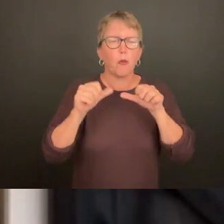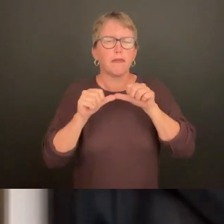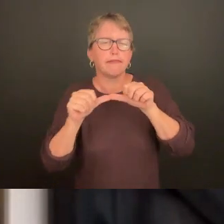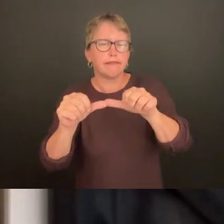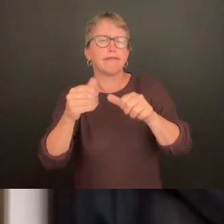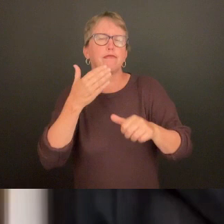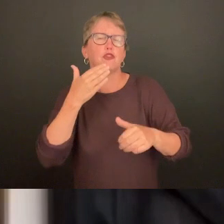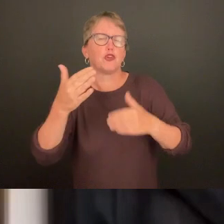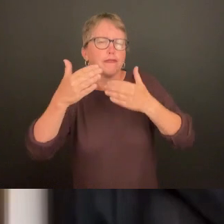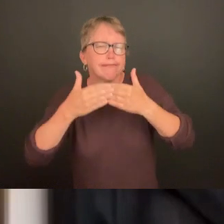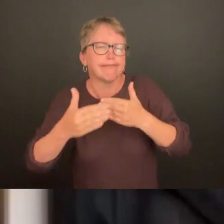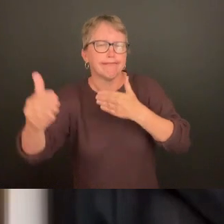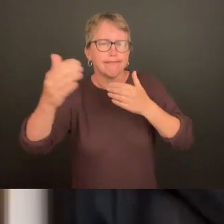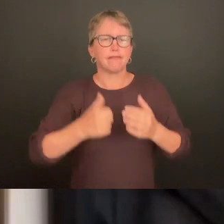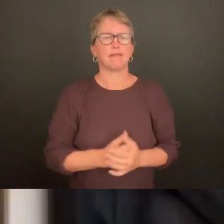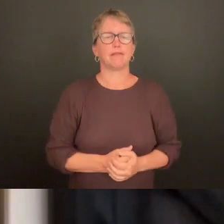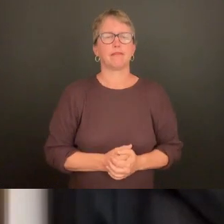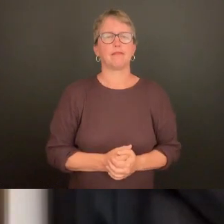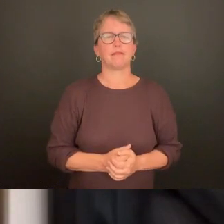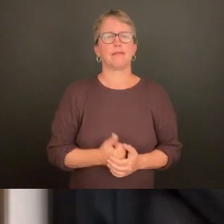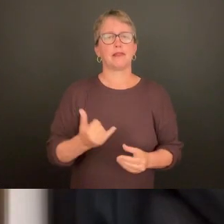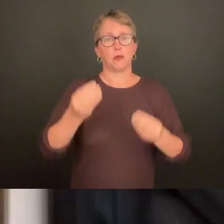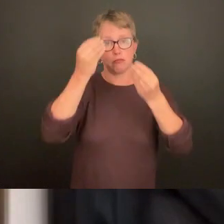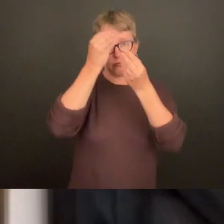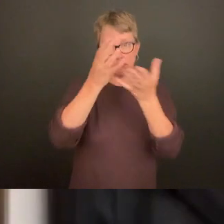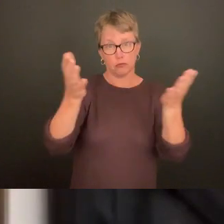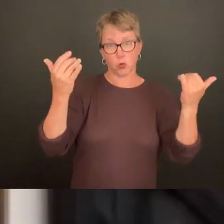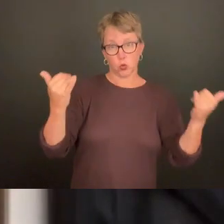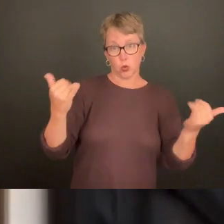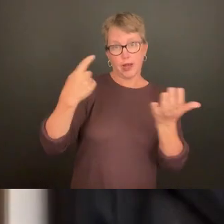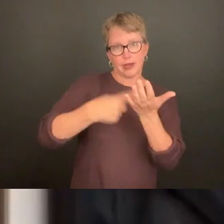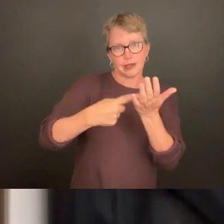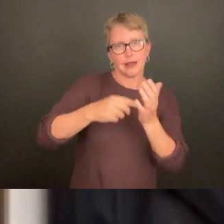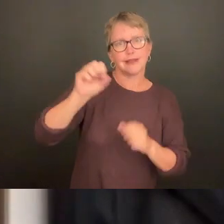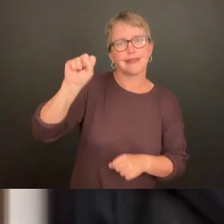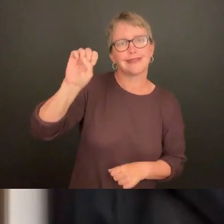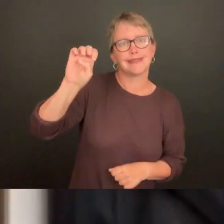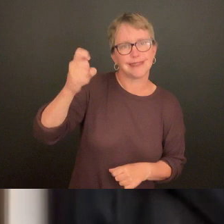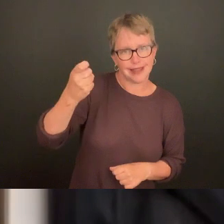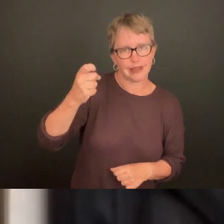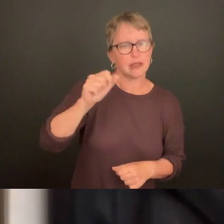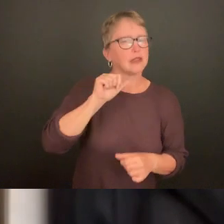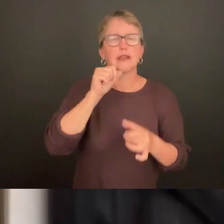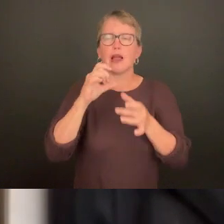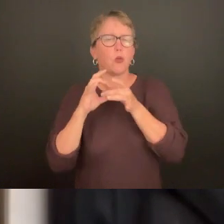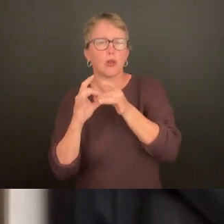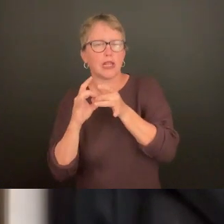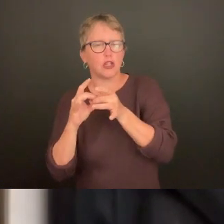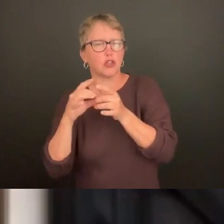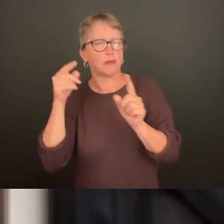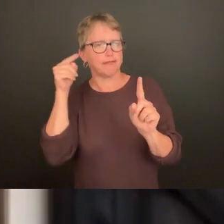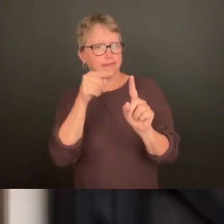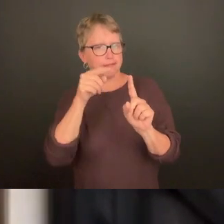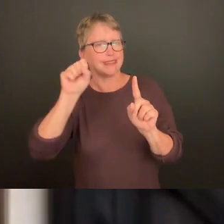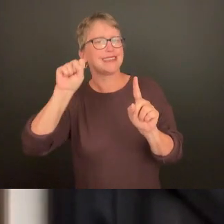Those of you who have individuals with spinal cord injury or paralysis, we're going to try to